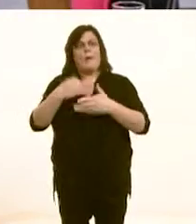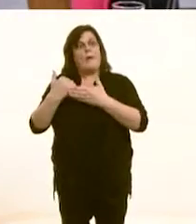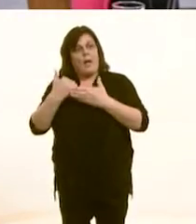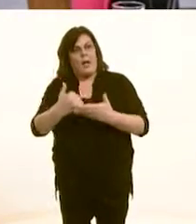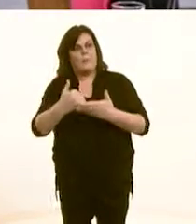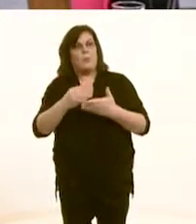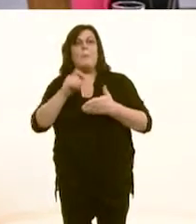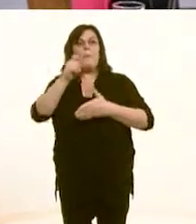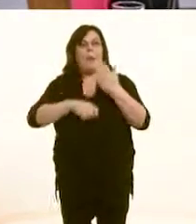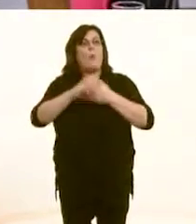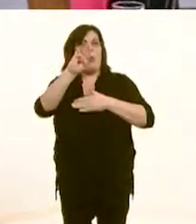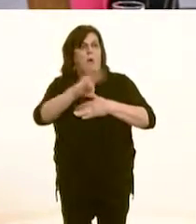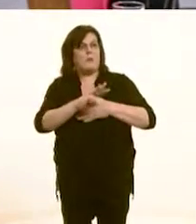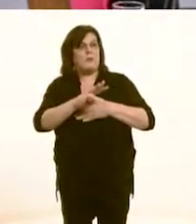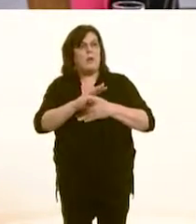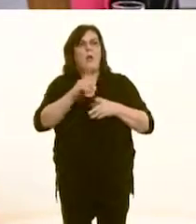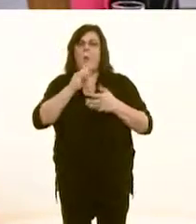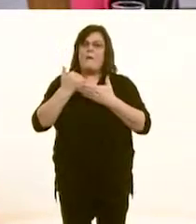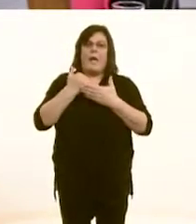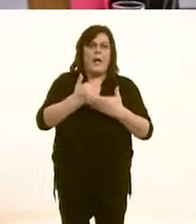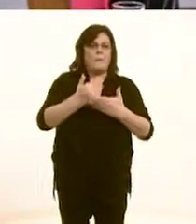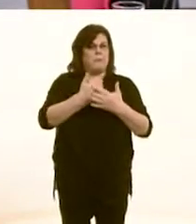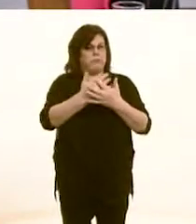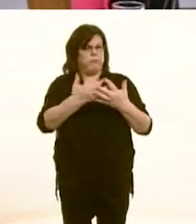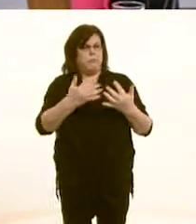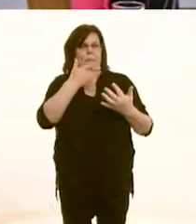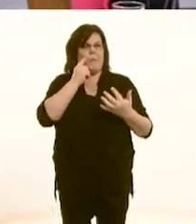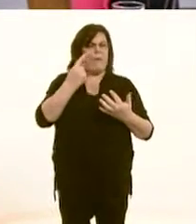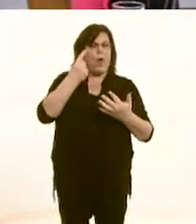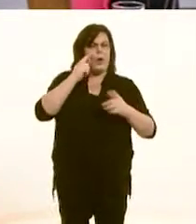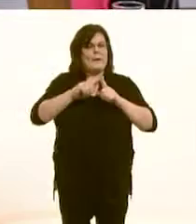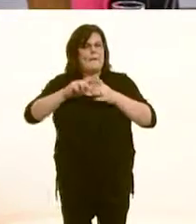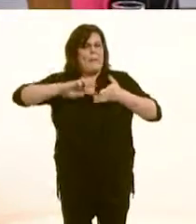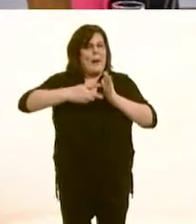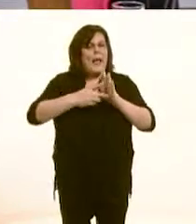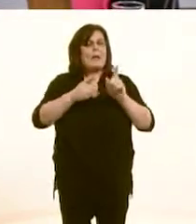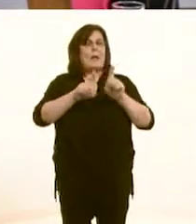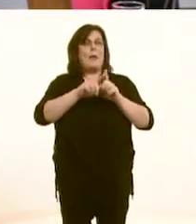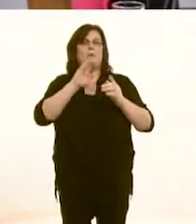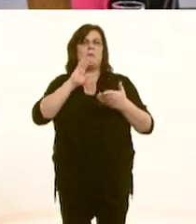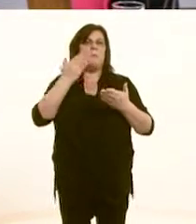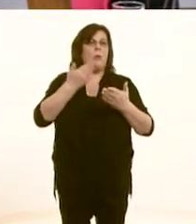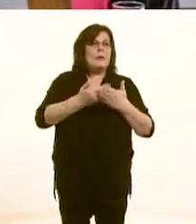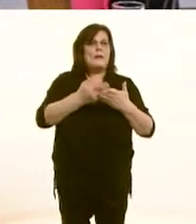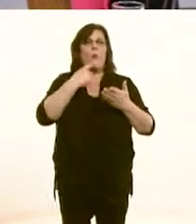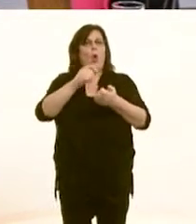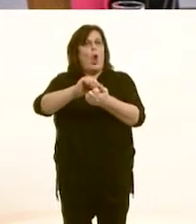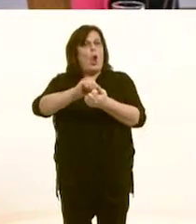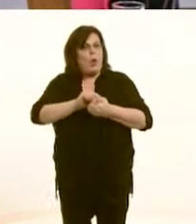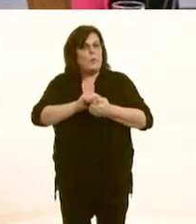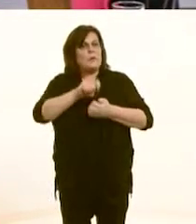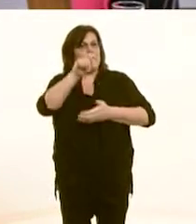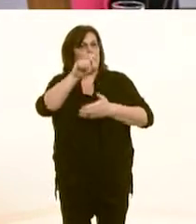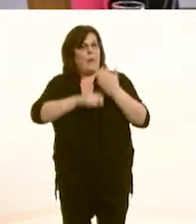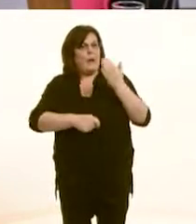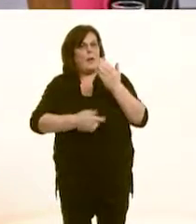It's not as if nothing has been done to help those in the private sector. We have been looking at schemes of shared equity, of community land trusts, which help to reduce the